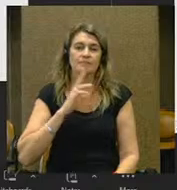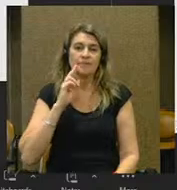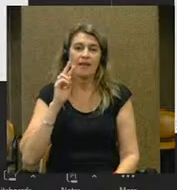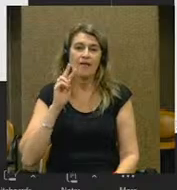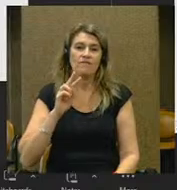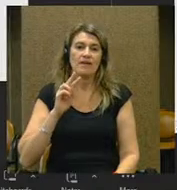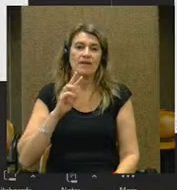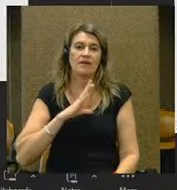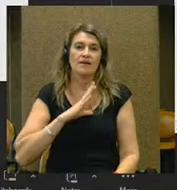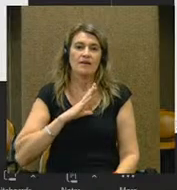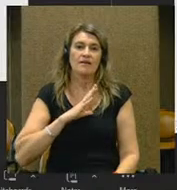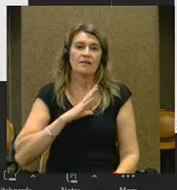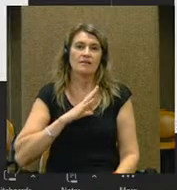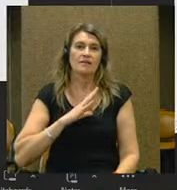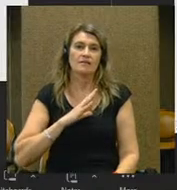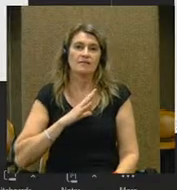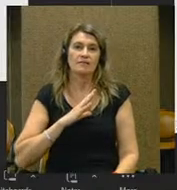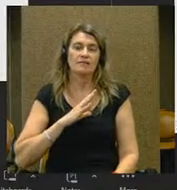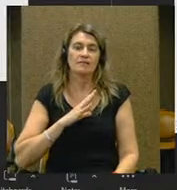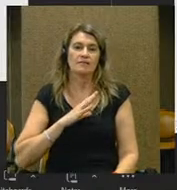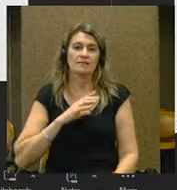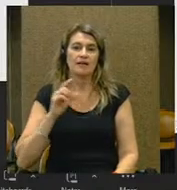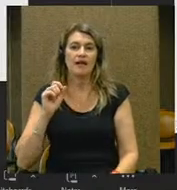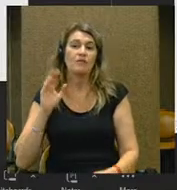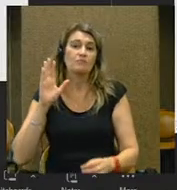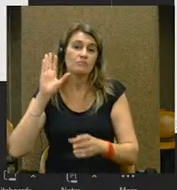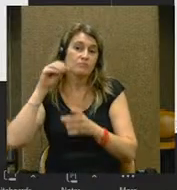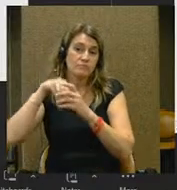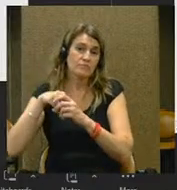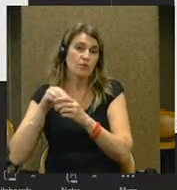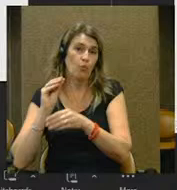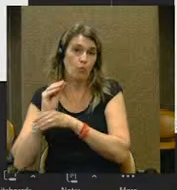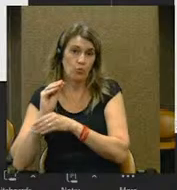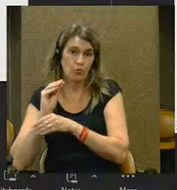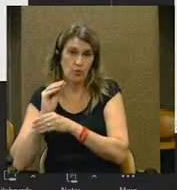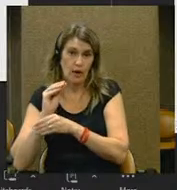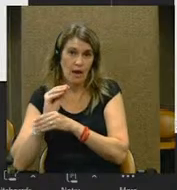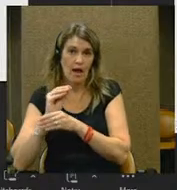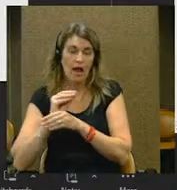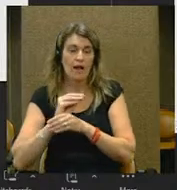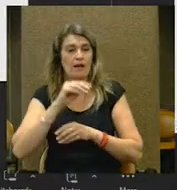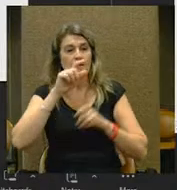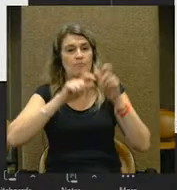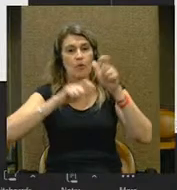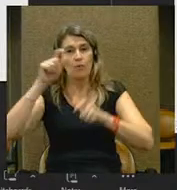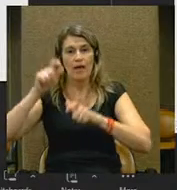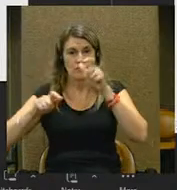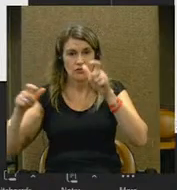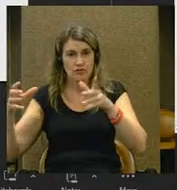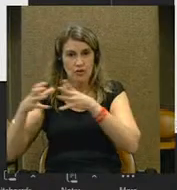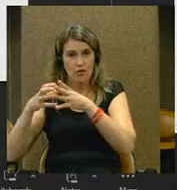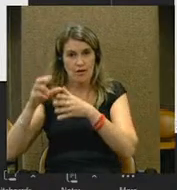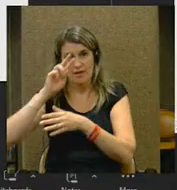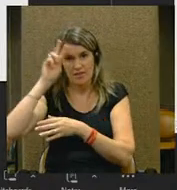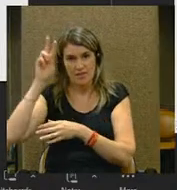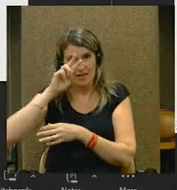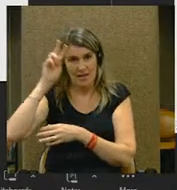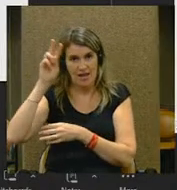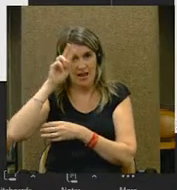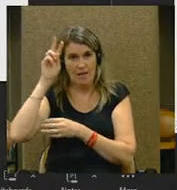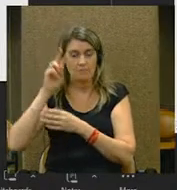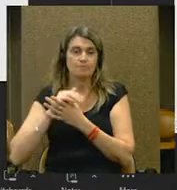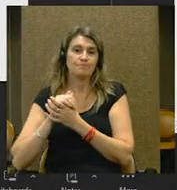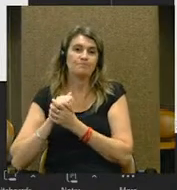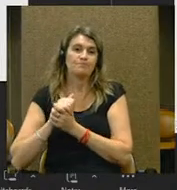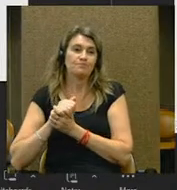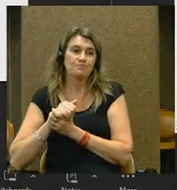ability to address, in particular, our Indigenous populations. And also, we know that